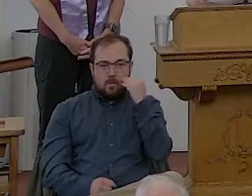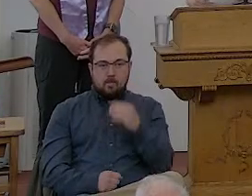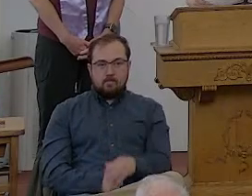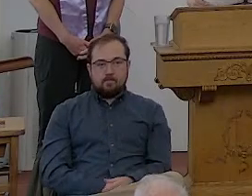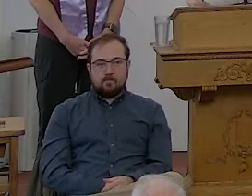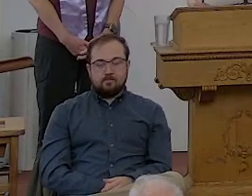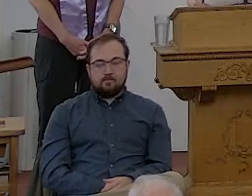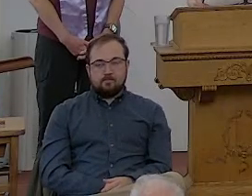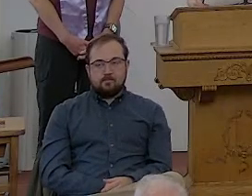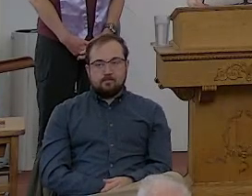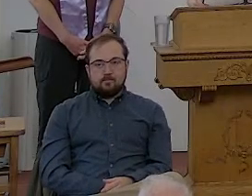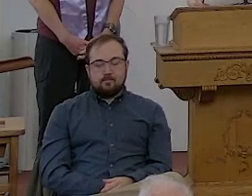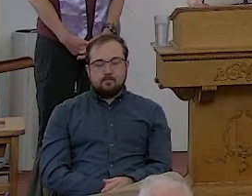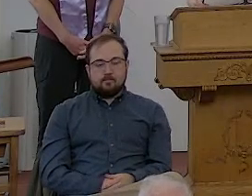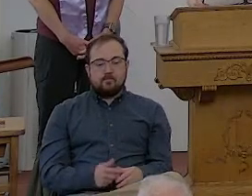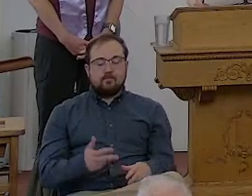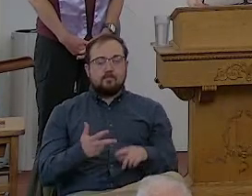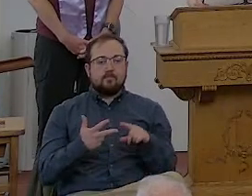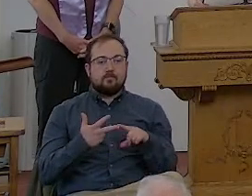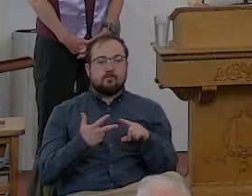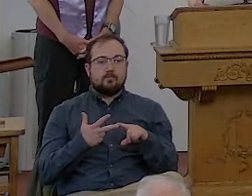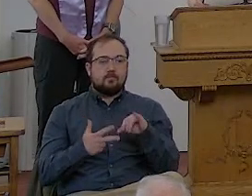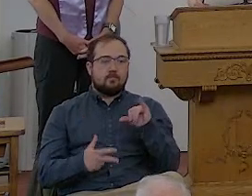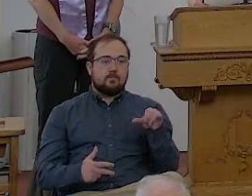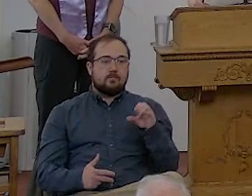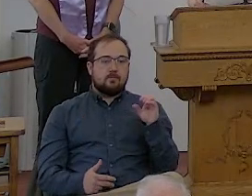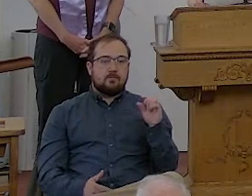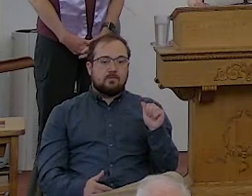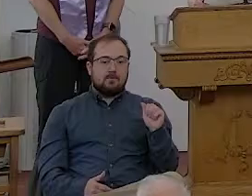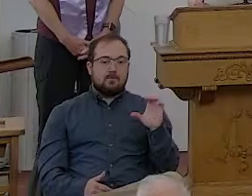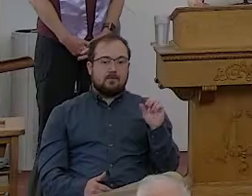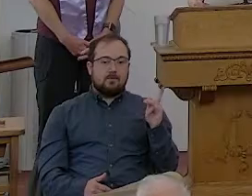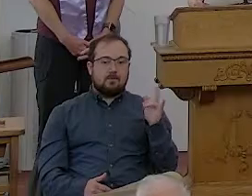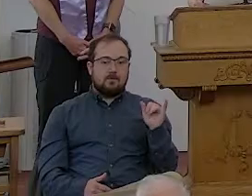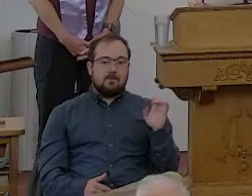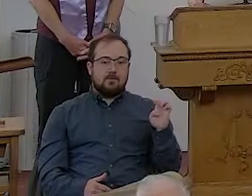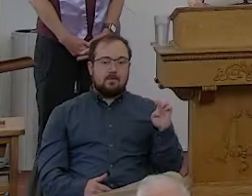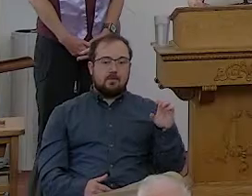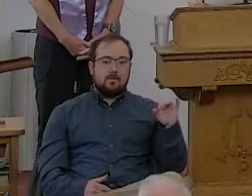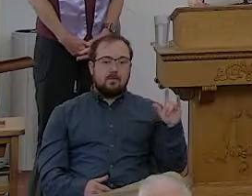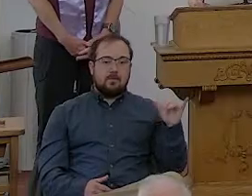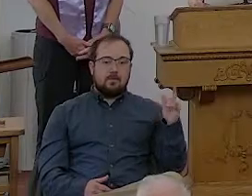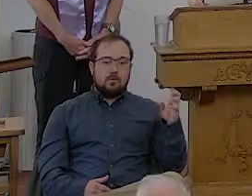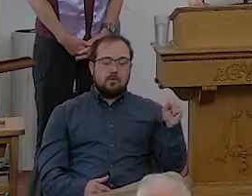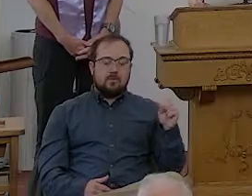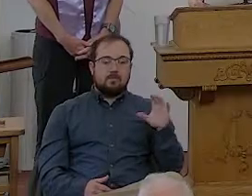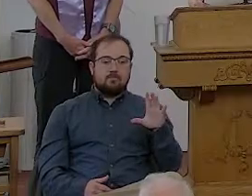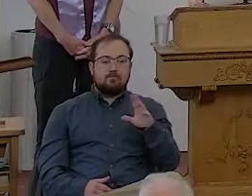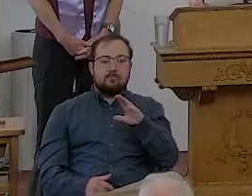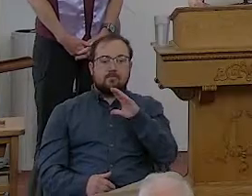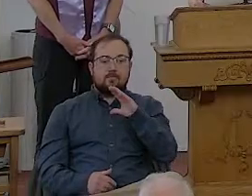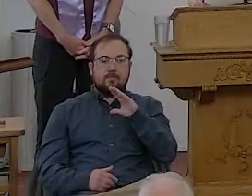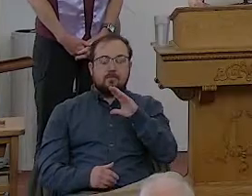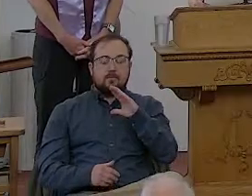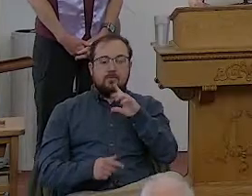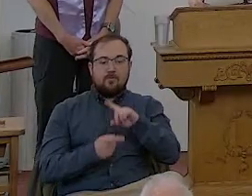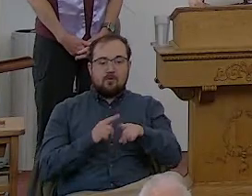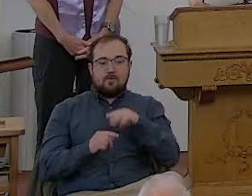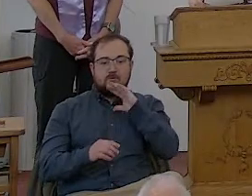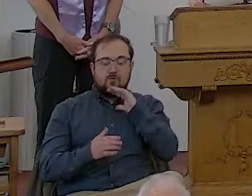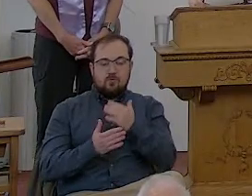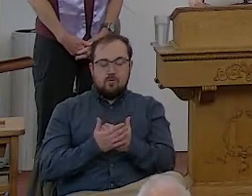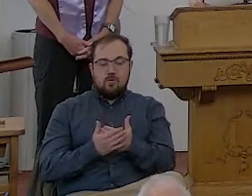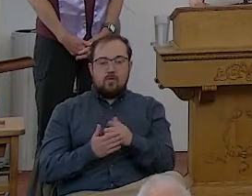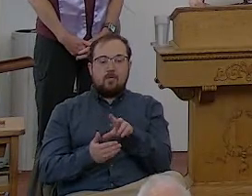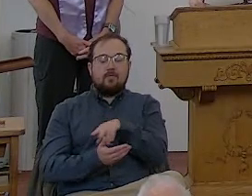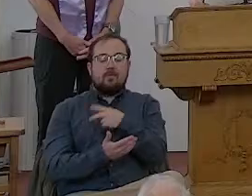And finally, from Jackie Klimowitz, my friend's daughter fell down the stairs while visiting a friend in